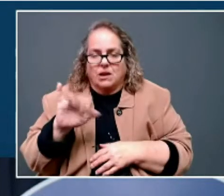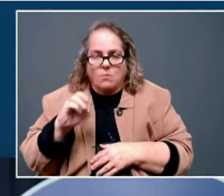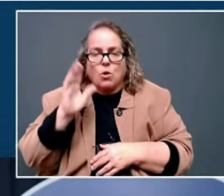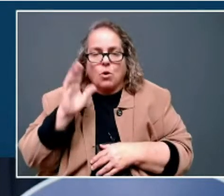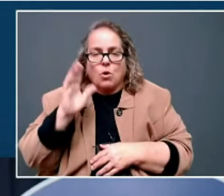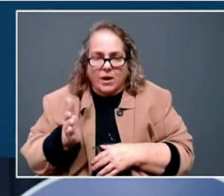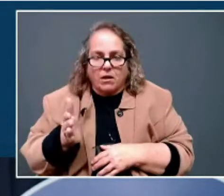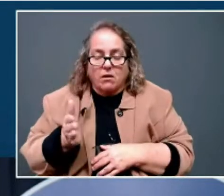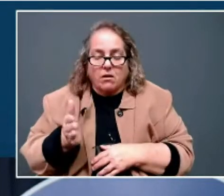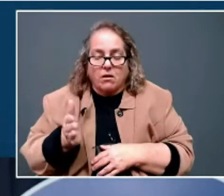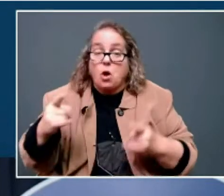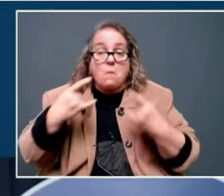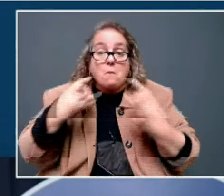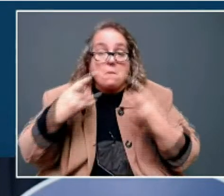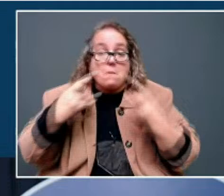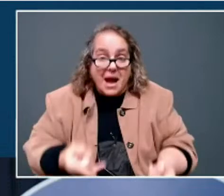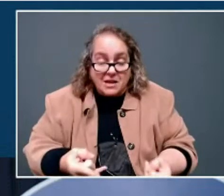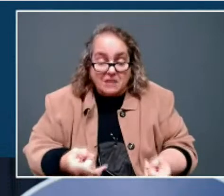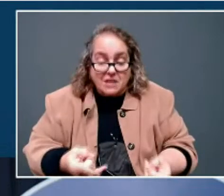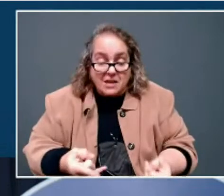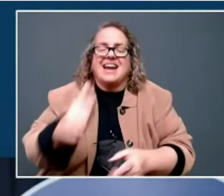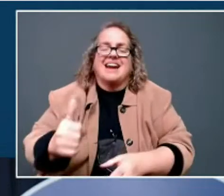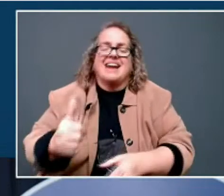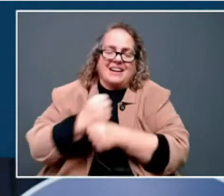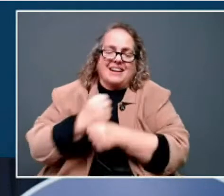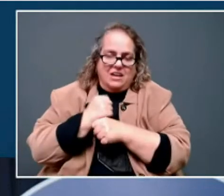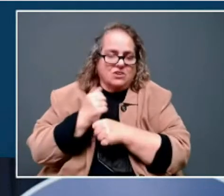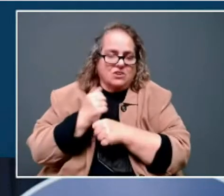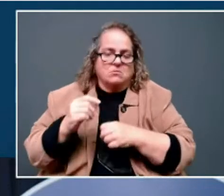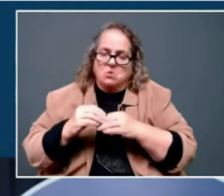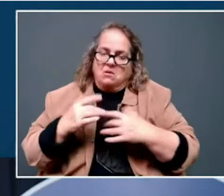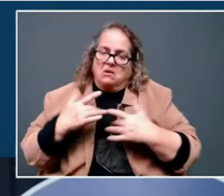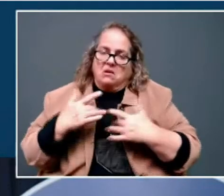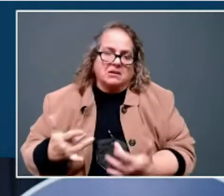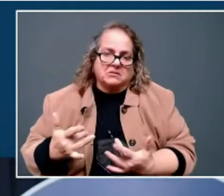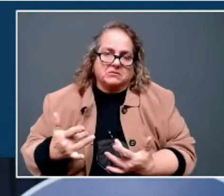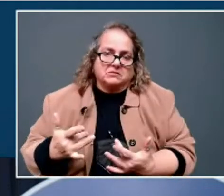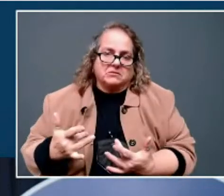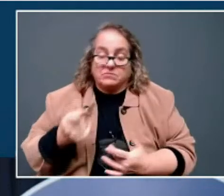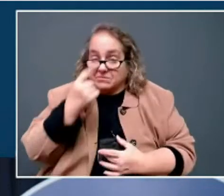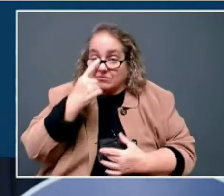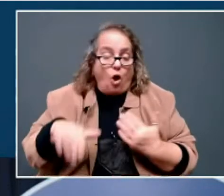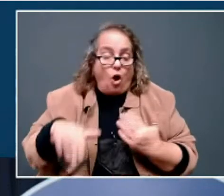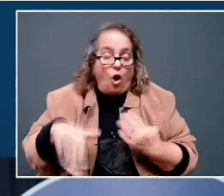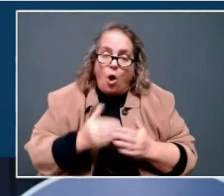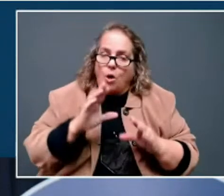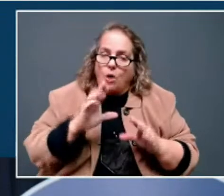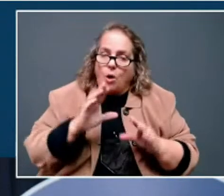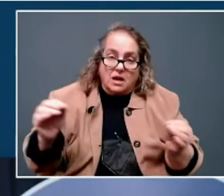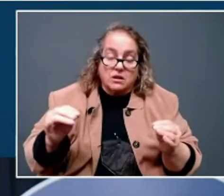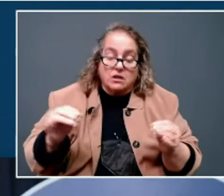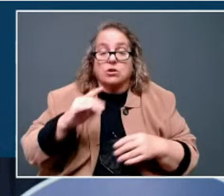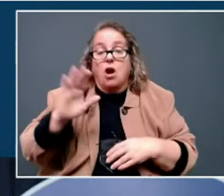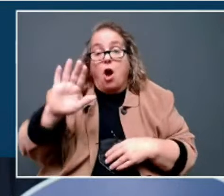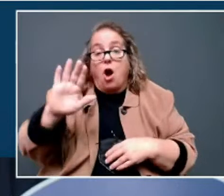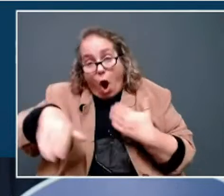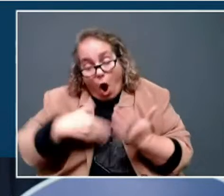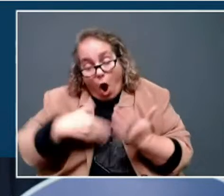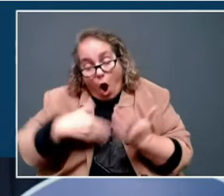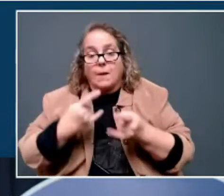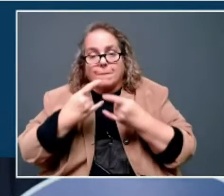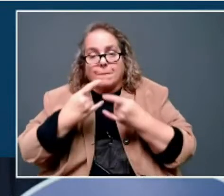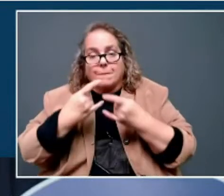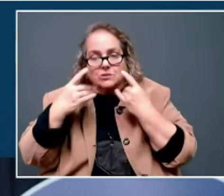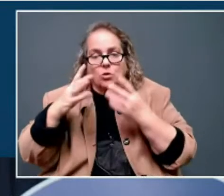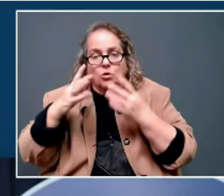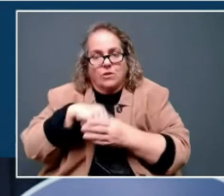catch Omicron from infected persons. It's all or none. Universal masking requires everyone in indoor school settings